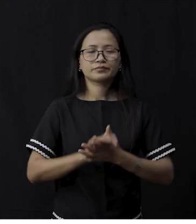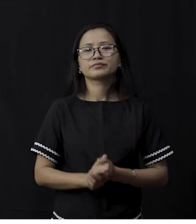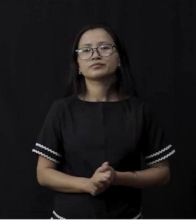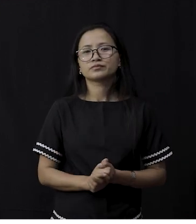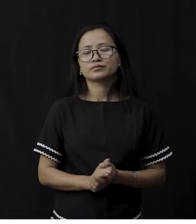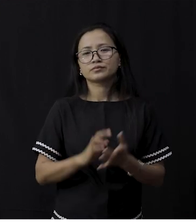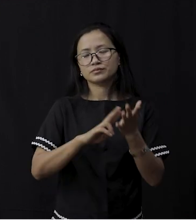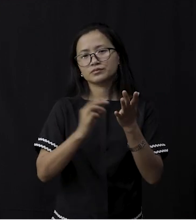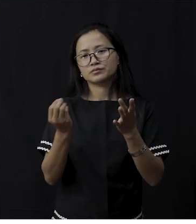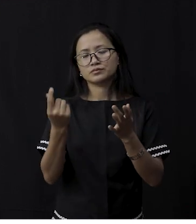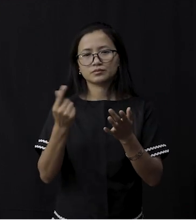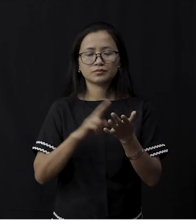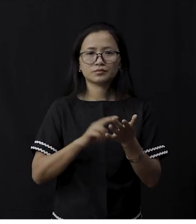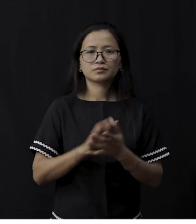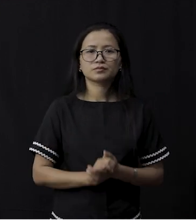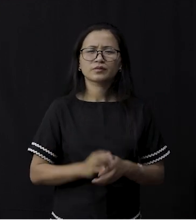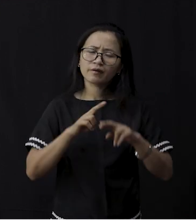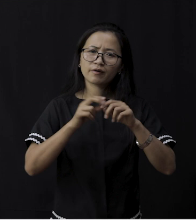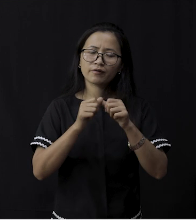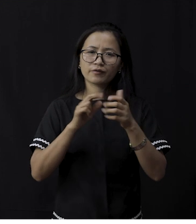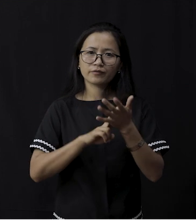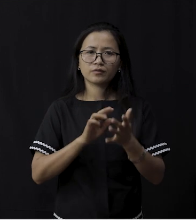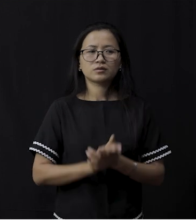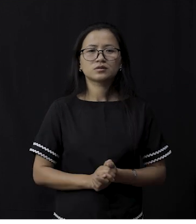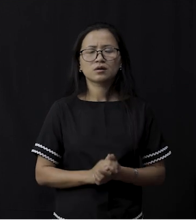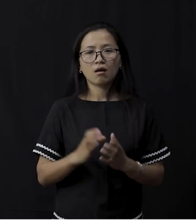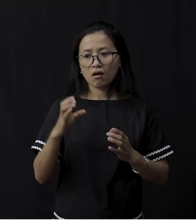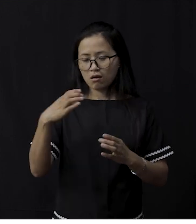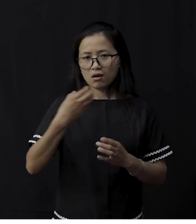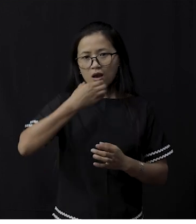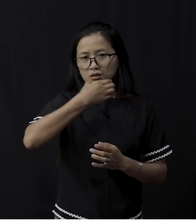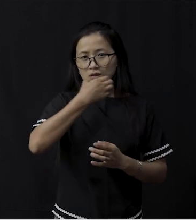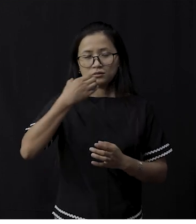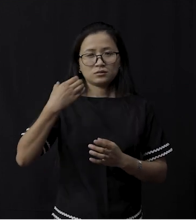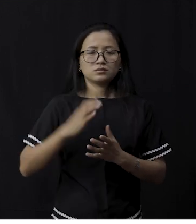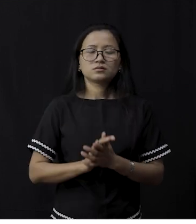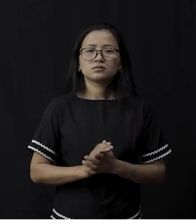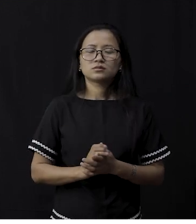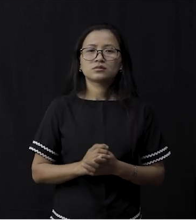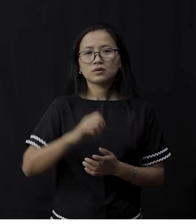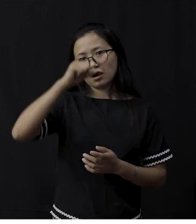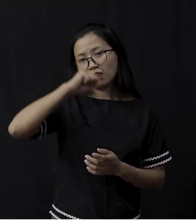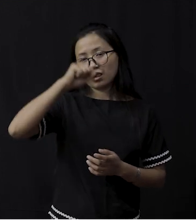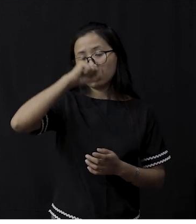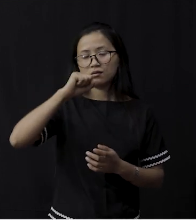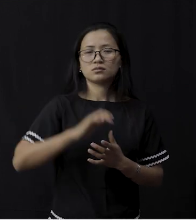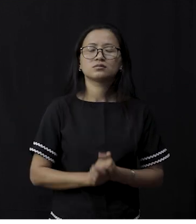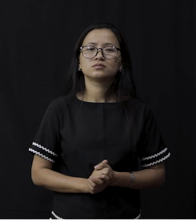a noun. And then my favorite, D is for donuts. I love donuts, especially with ice cream put into